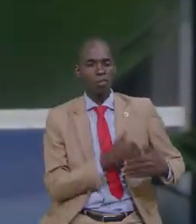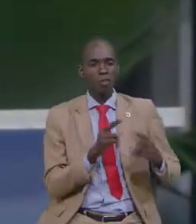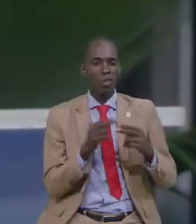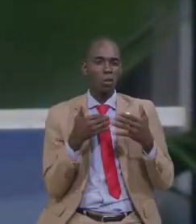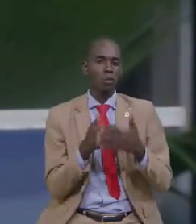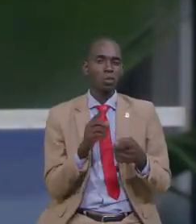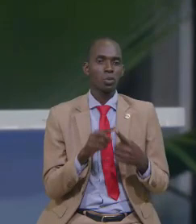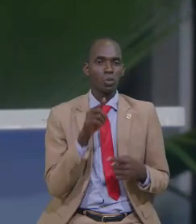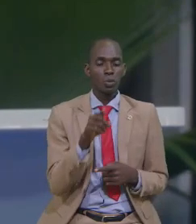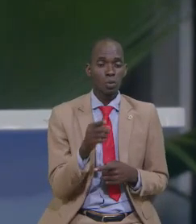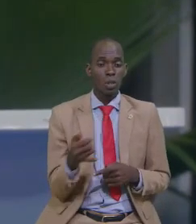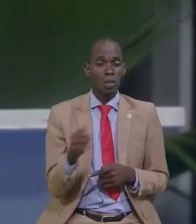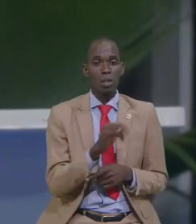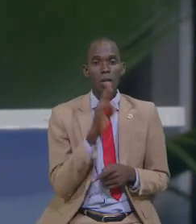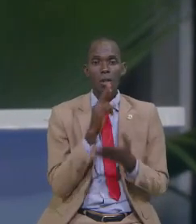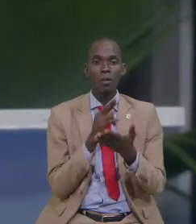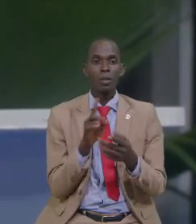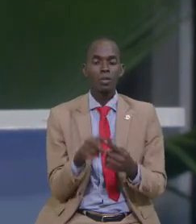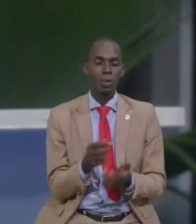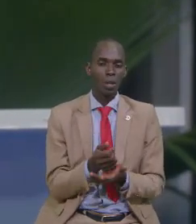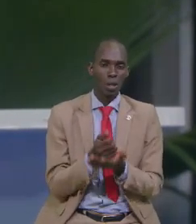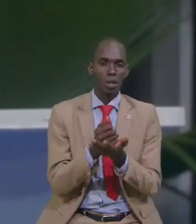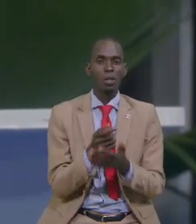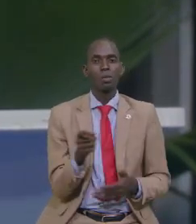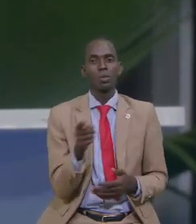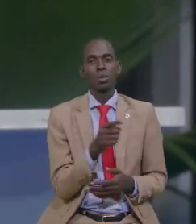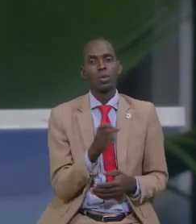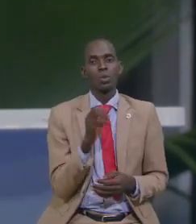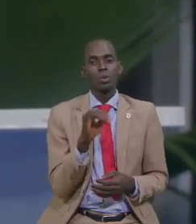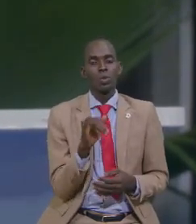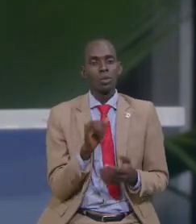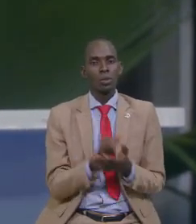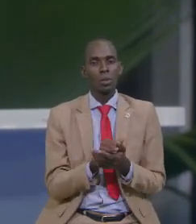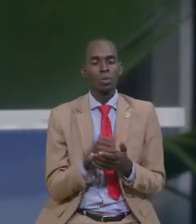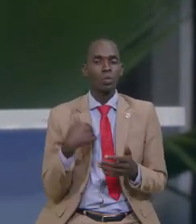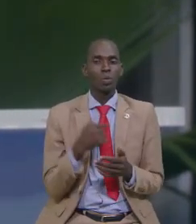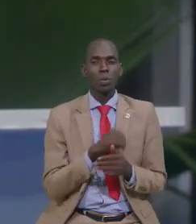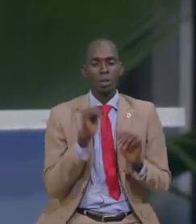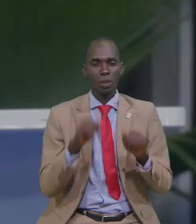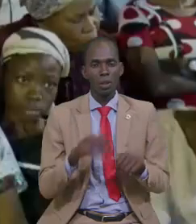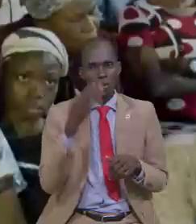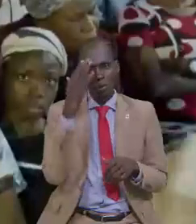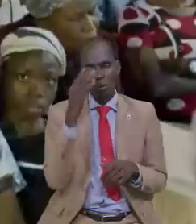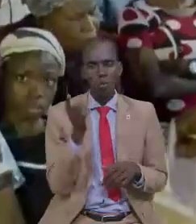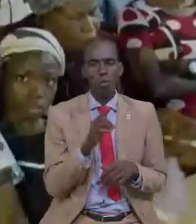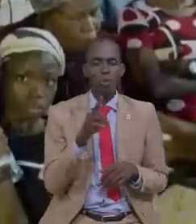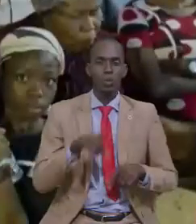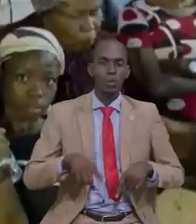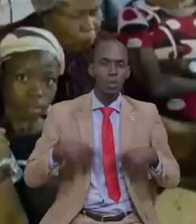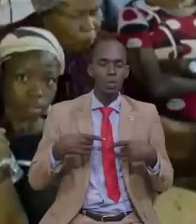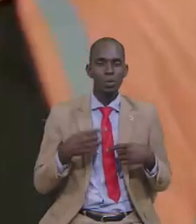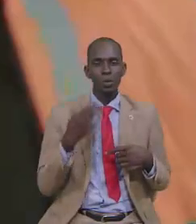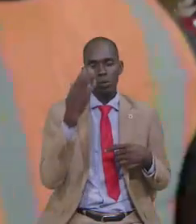to help you so that they can know where you live. They can know how we can contact